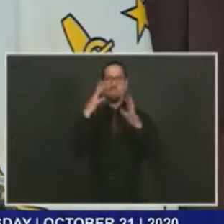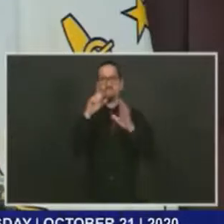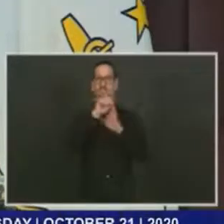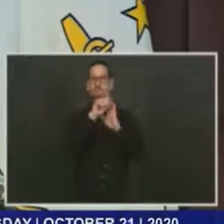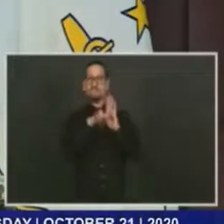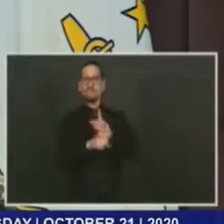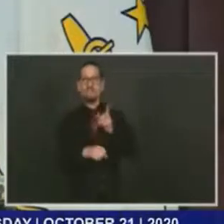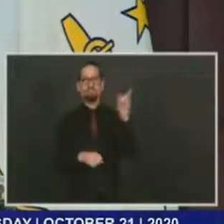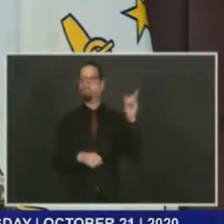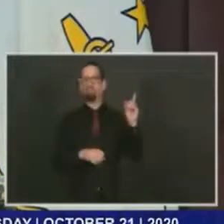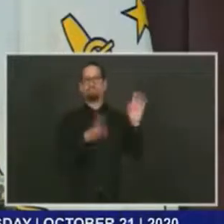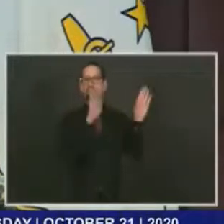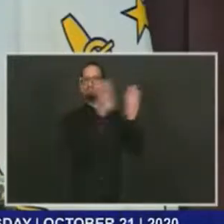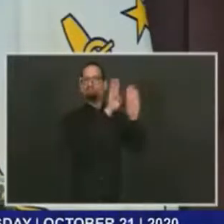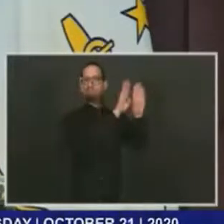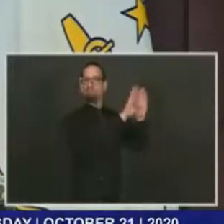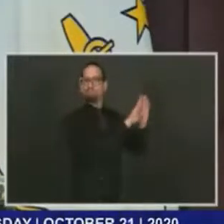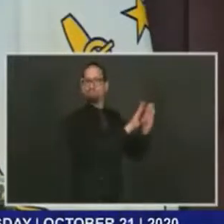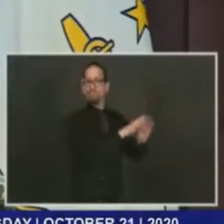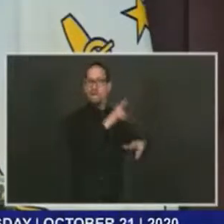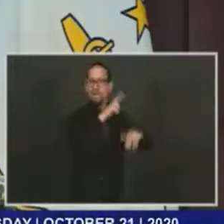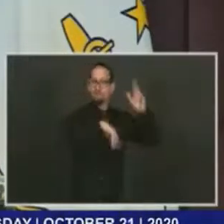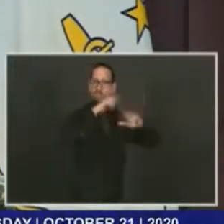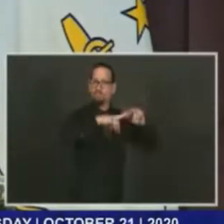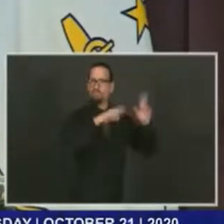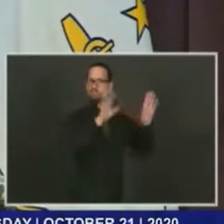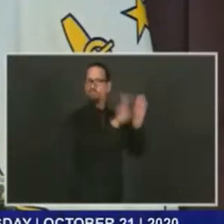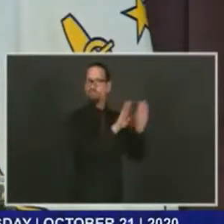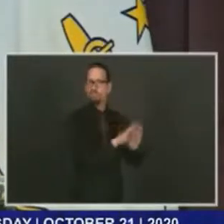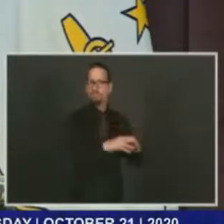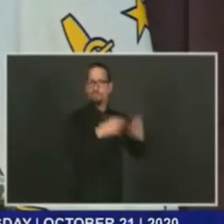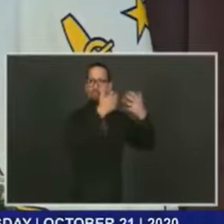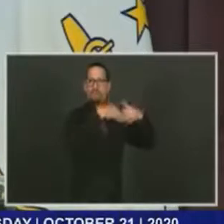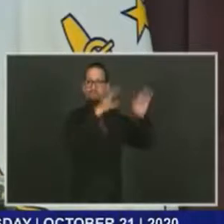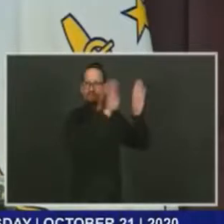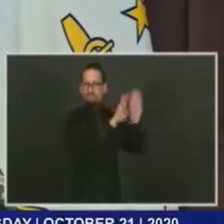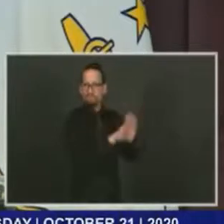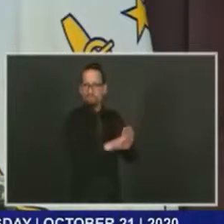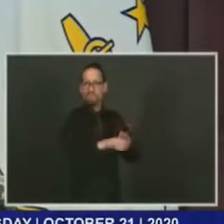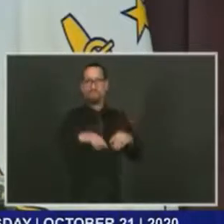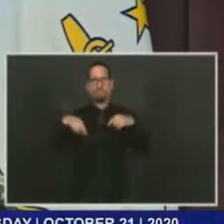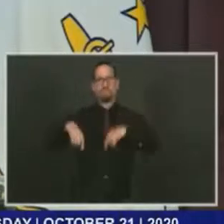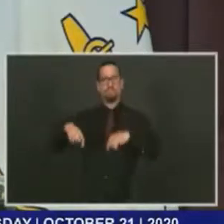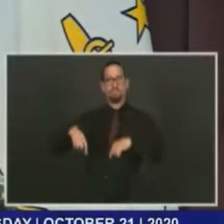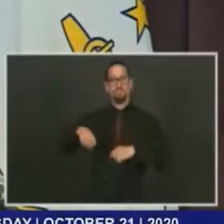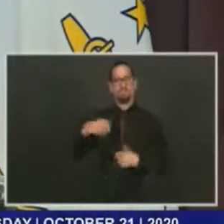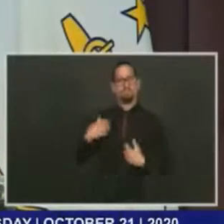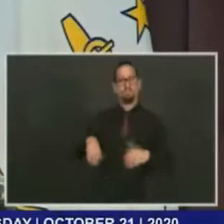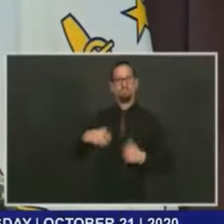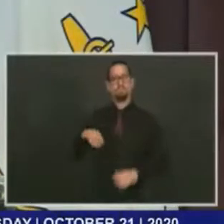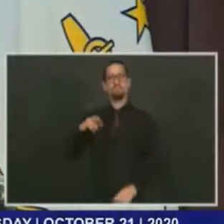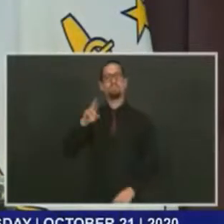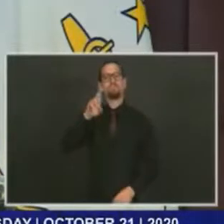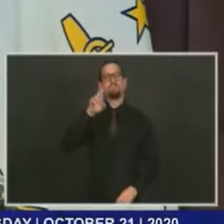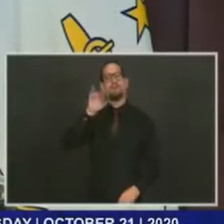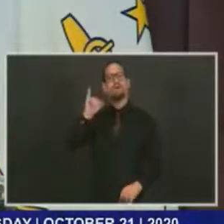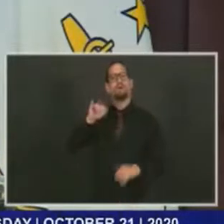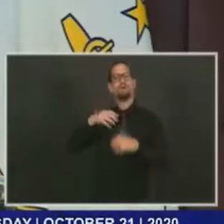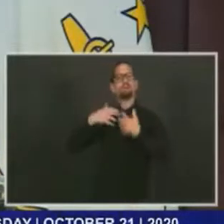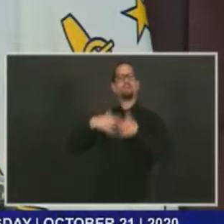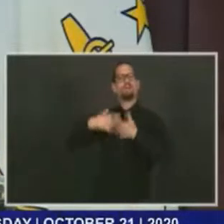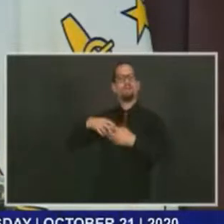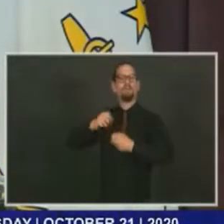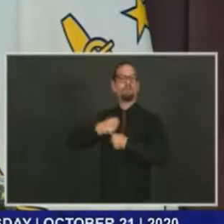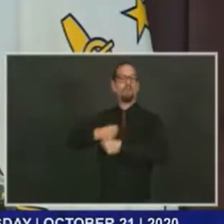announce today that the Rhode Island Manufacturers Association, in partnership with the state, has created a